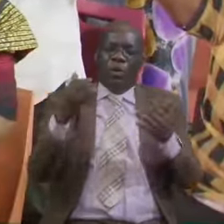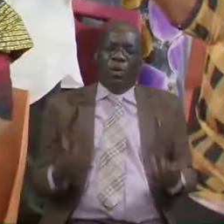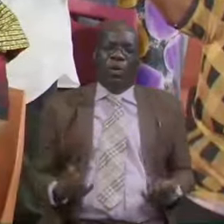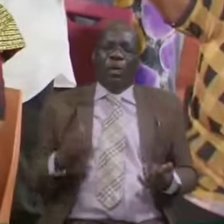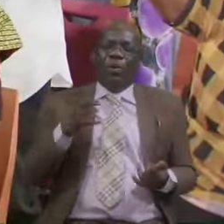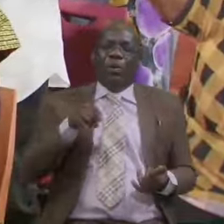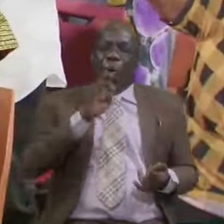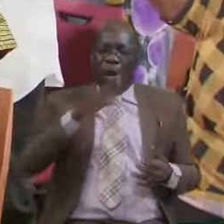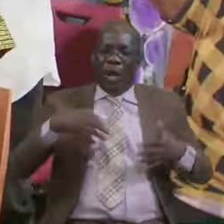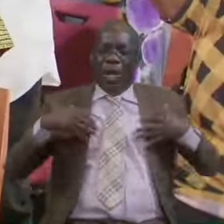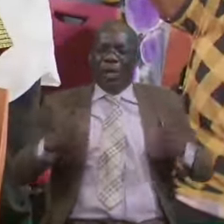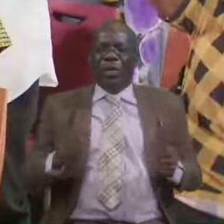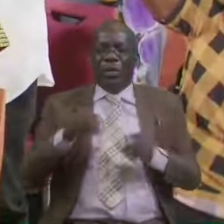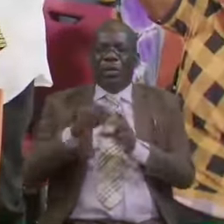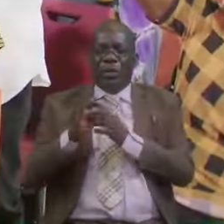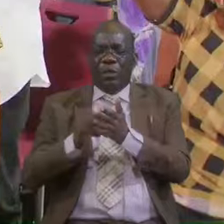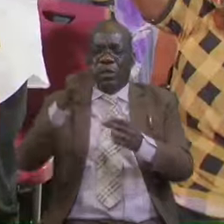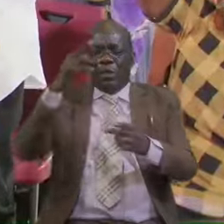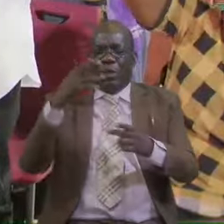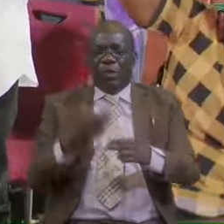healed in Jesus' name.